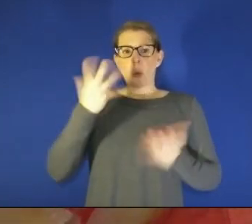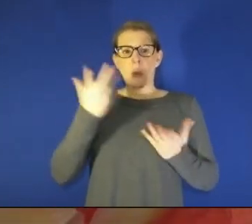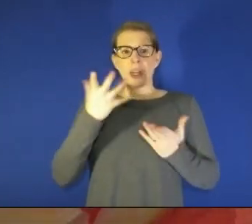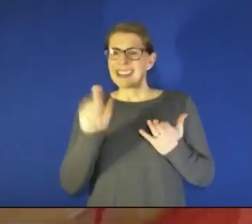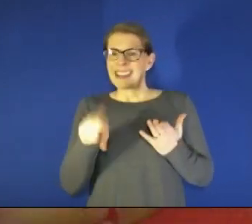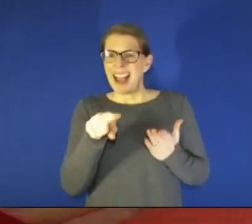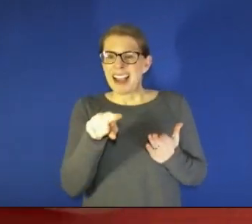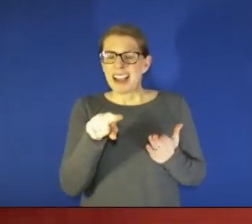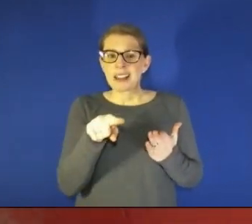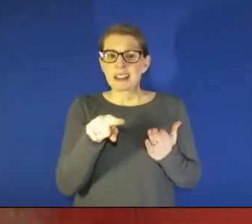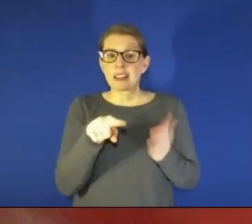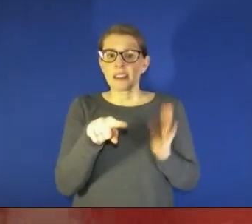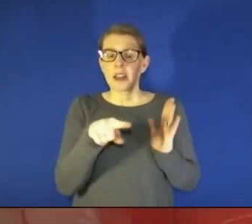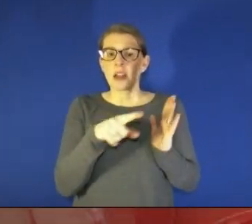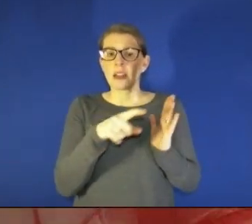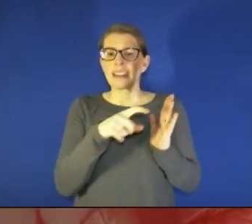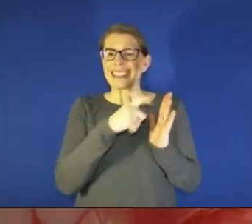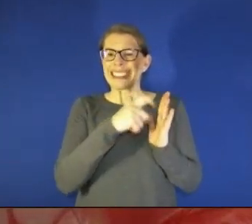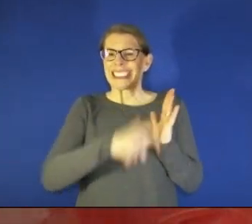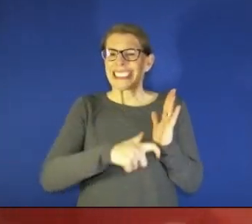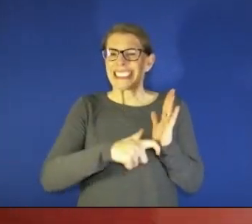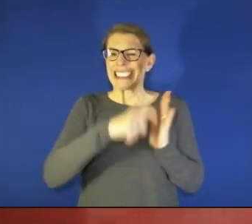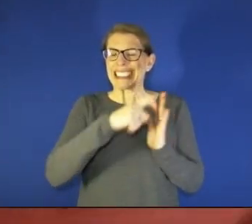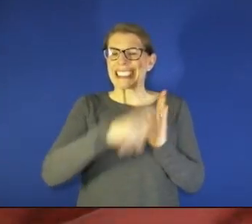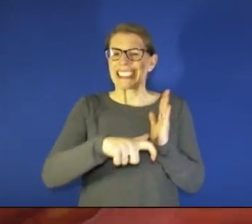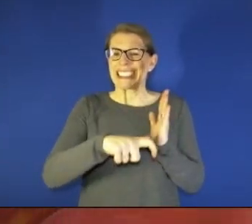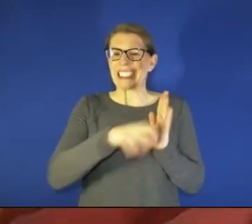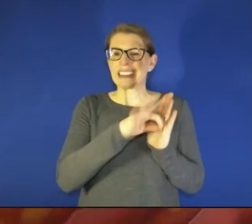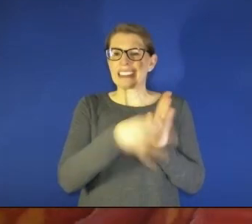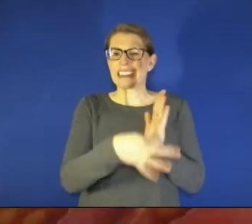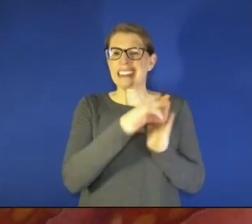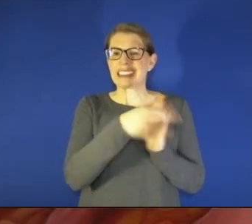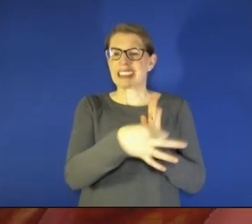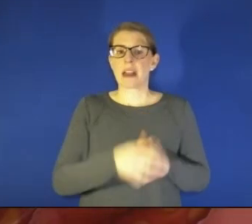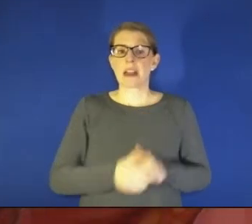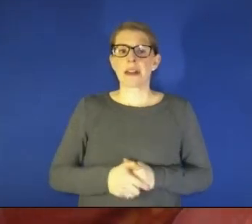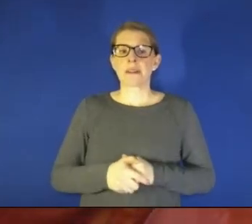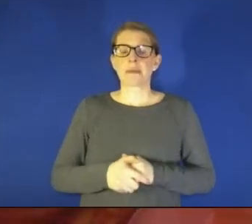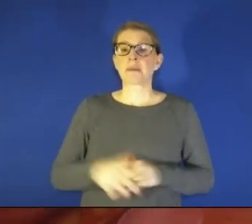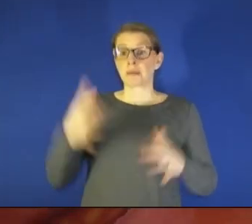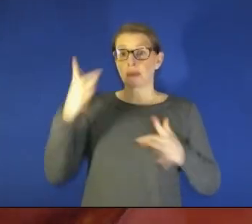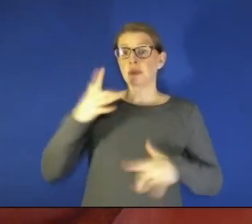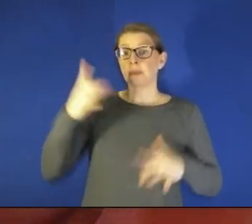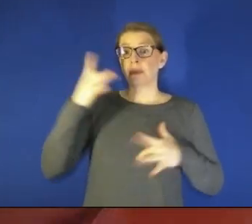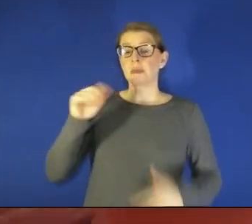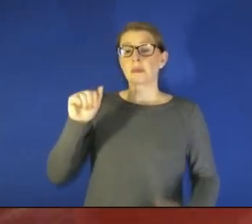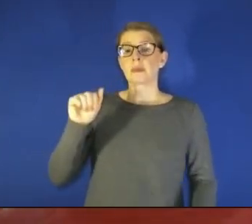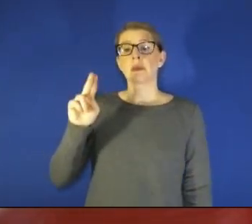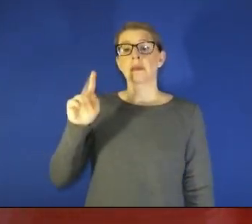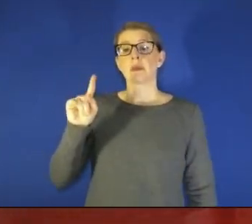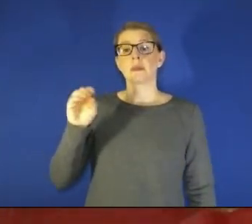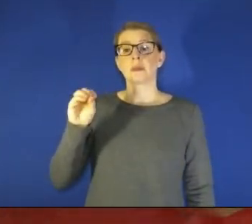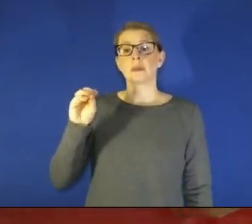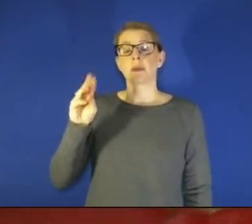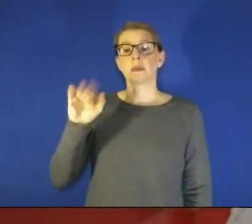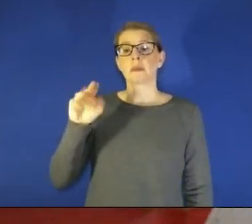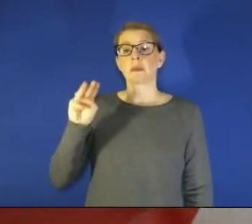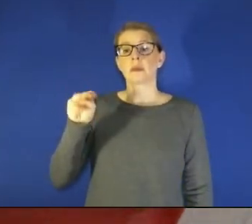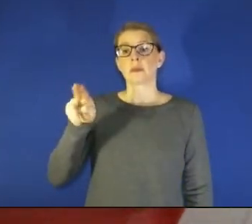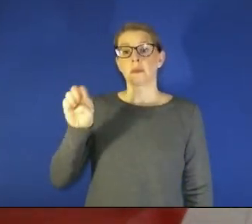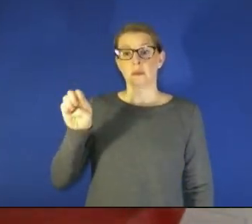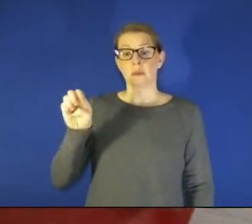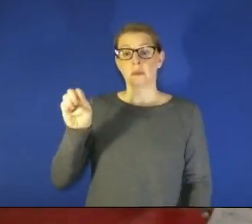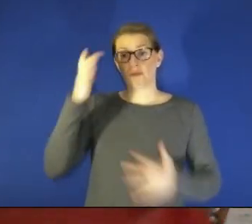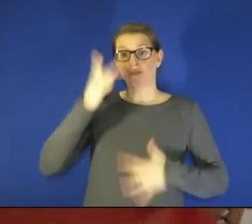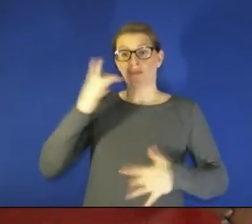are ulcerations in the colon. So Crohn's disease is an autoimmune disease like lupus, where it can cause ulcerations in the colon. So